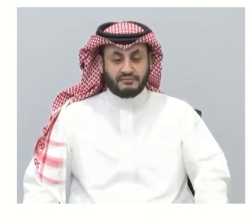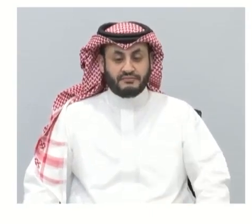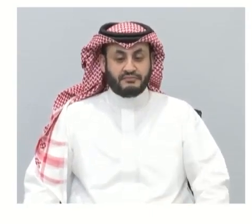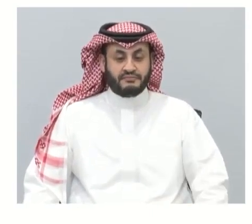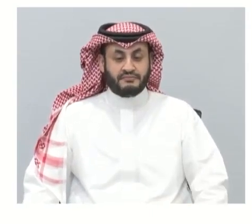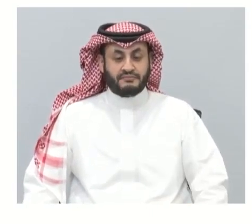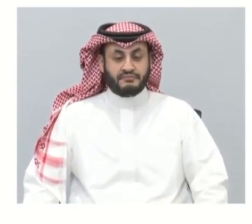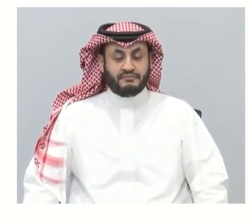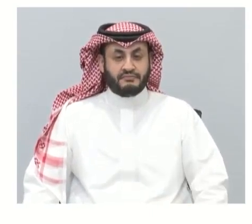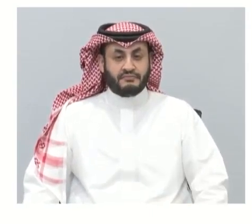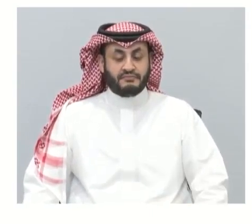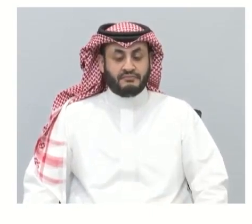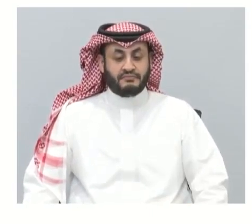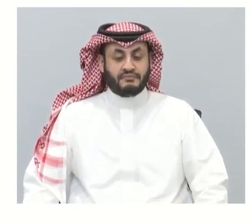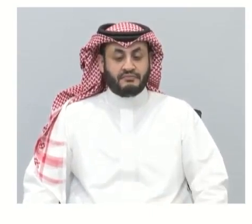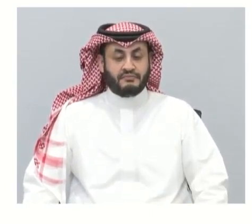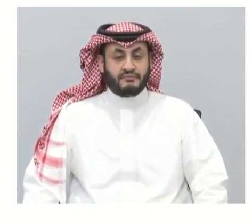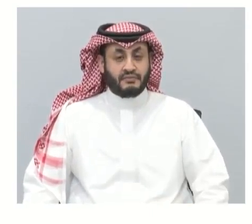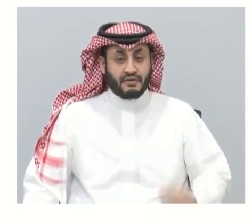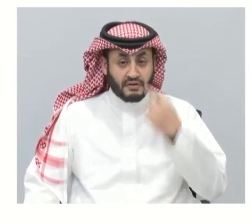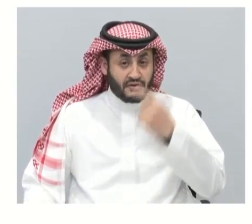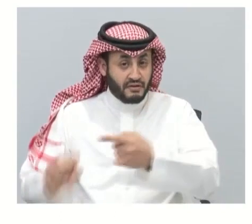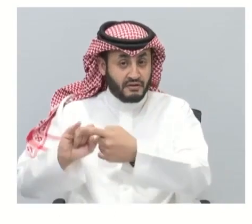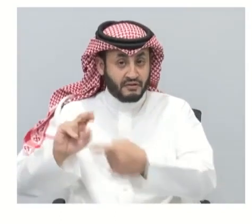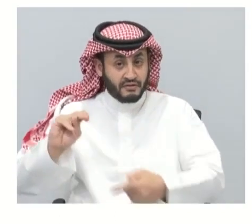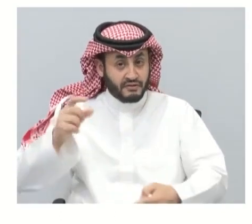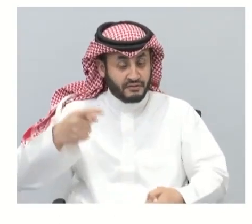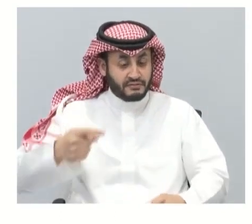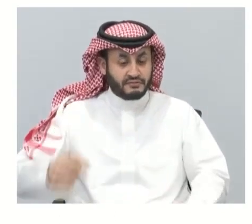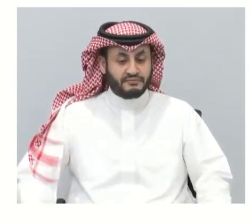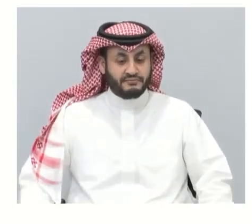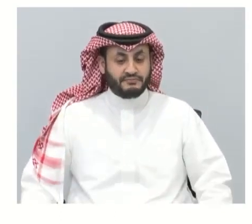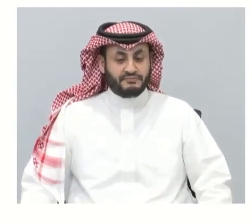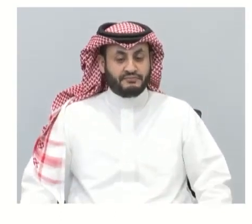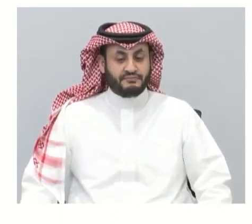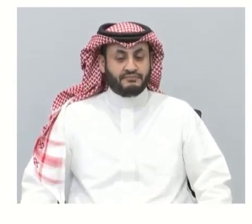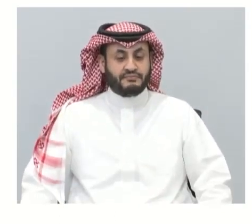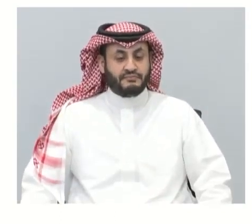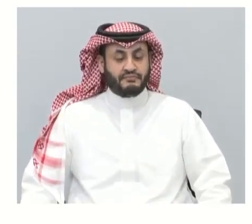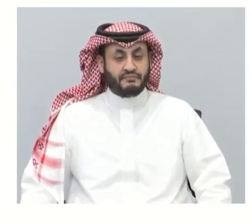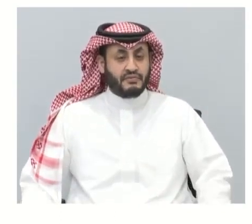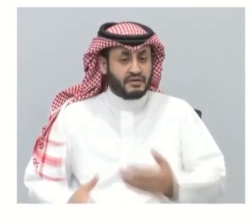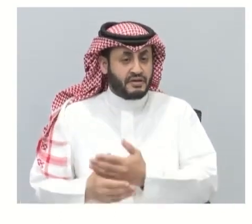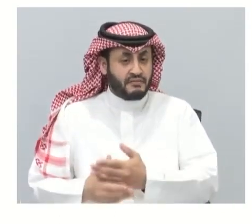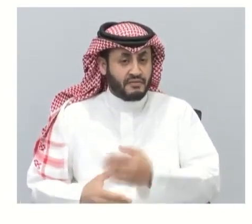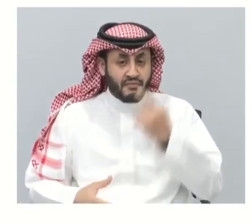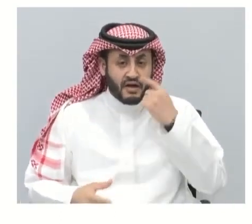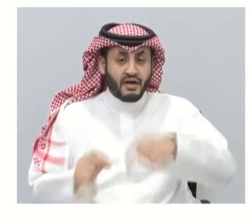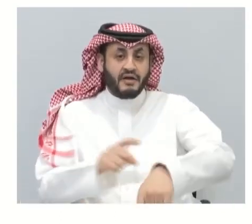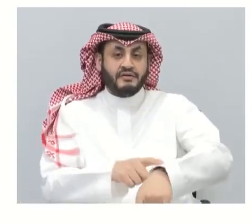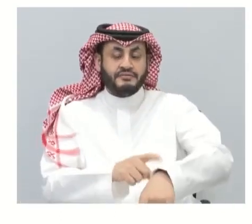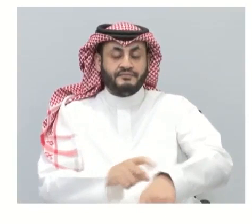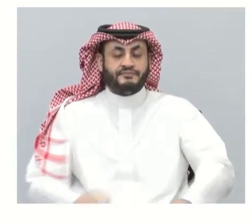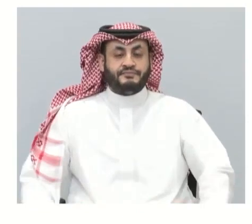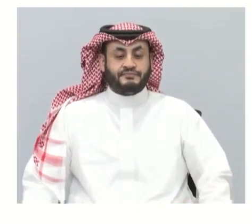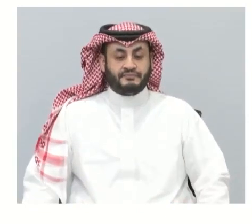restaurant? So here we will have working. We should use working, the progressive tense. Have you been working